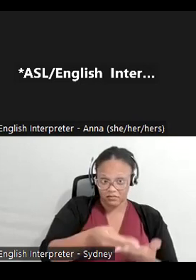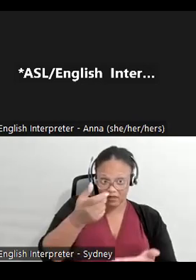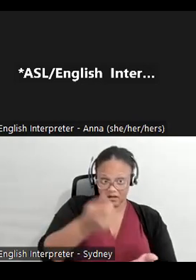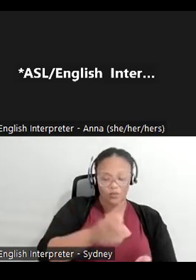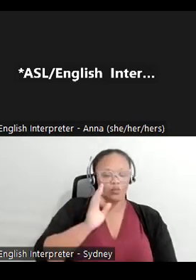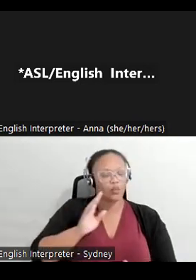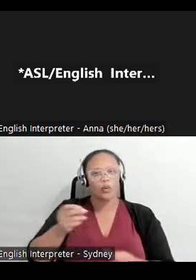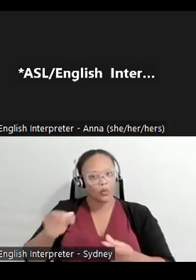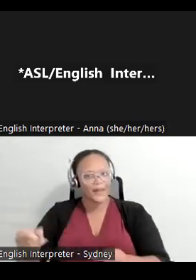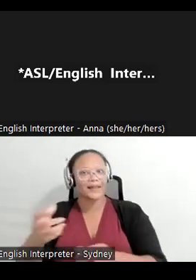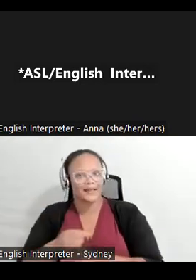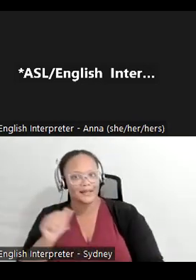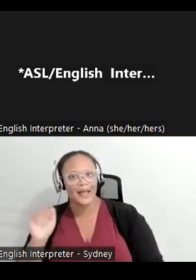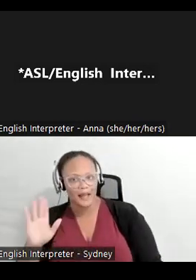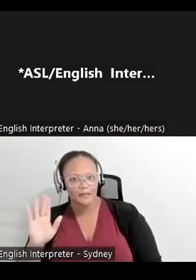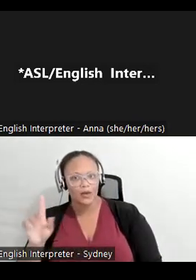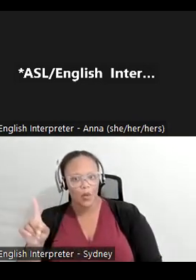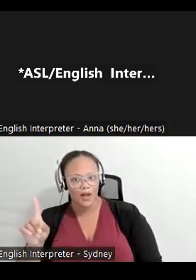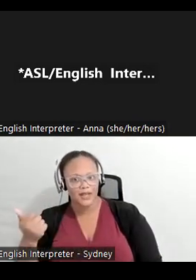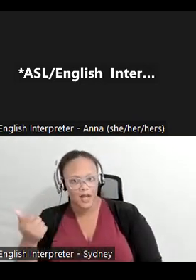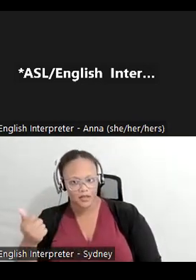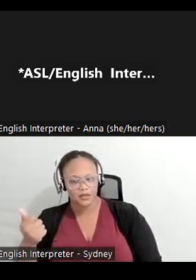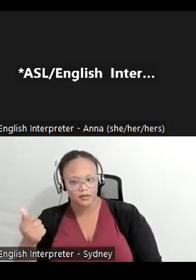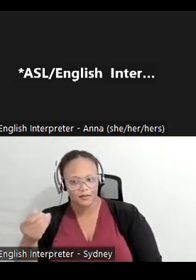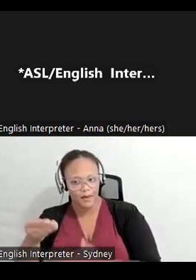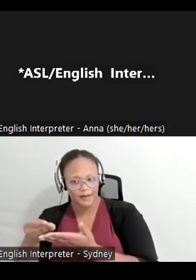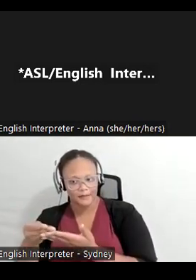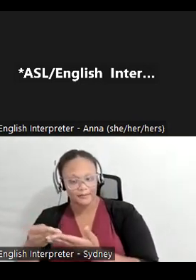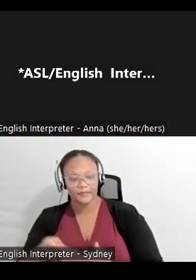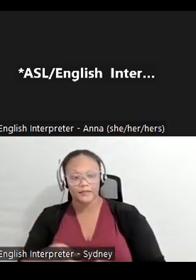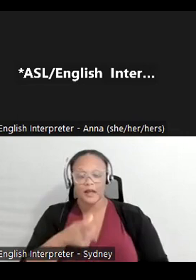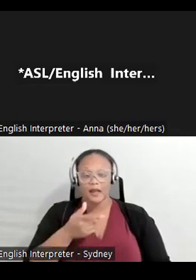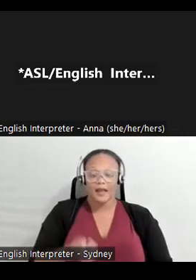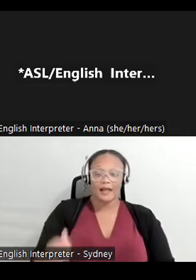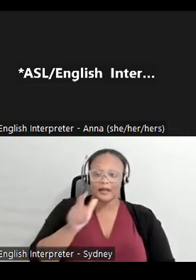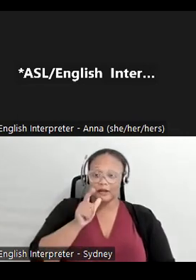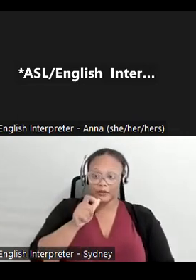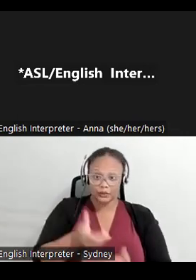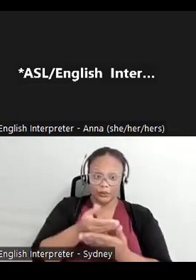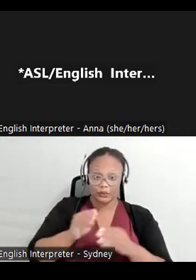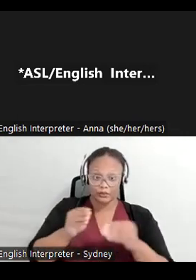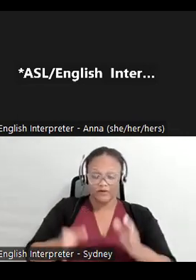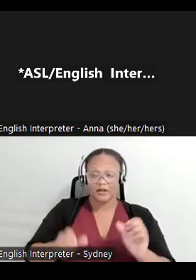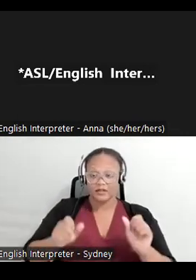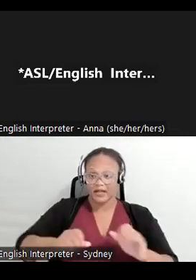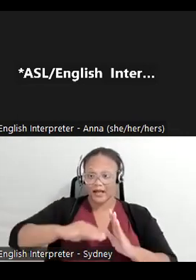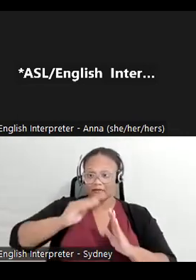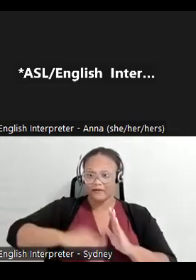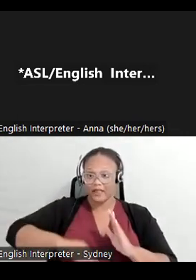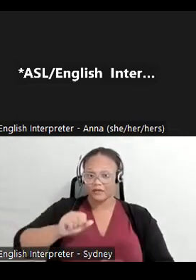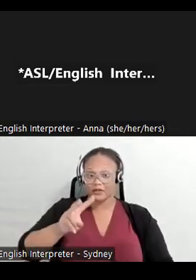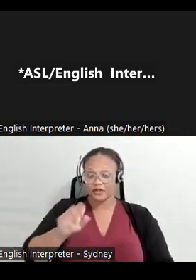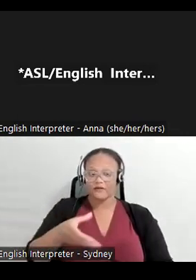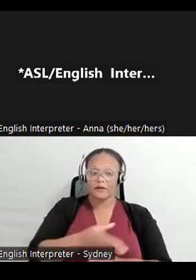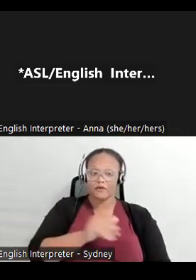payment. And then any new providers who are able to complete the survey by August 15th will get both if